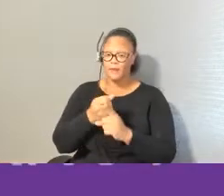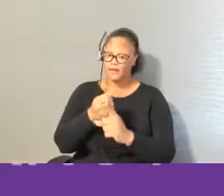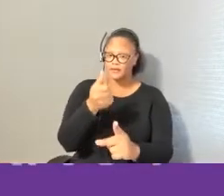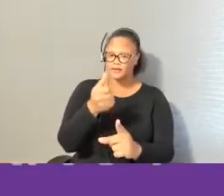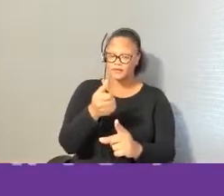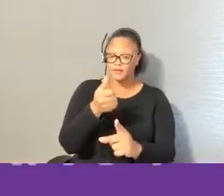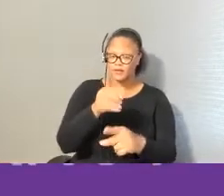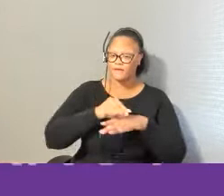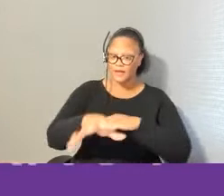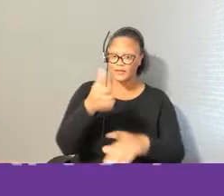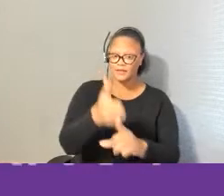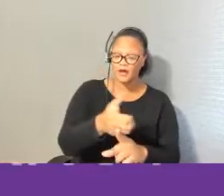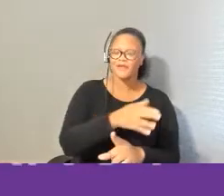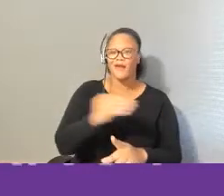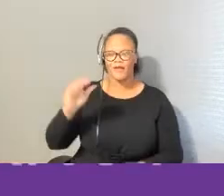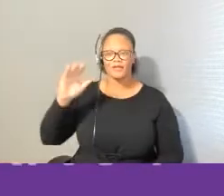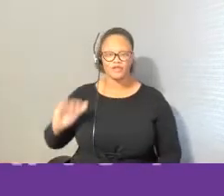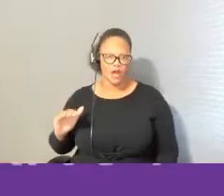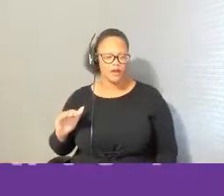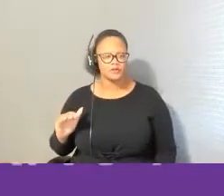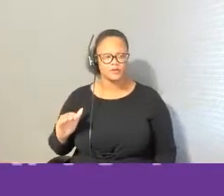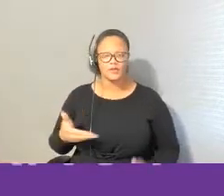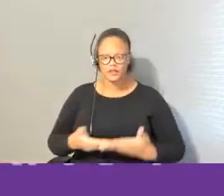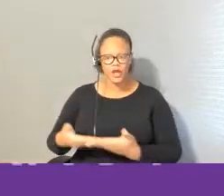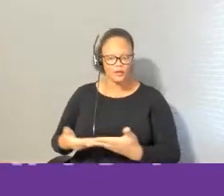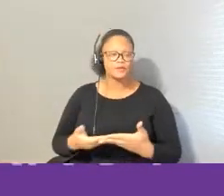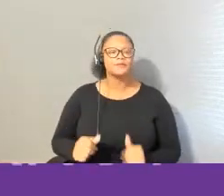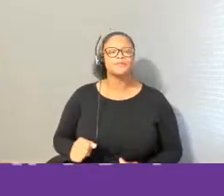their unborn child. What we've seen is that